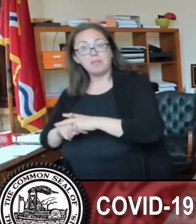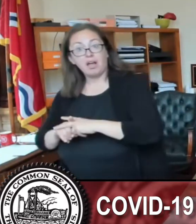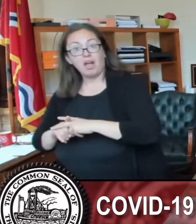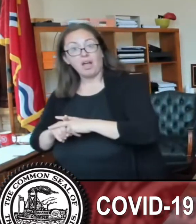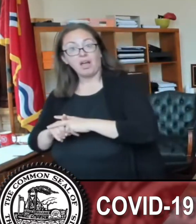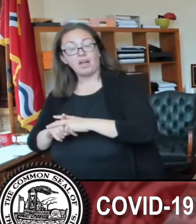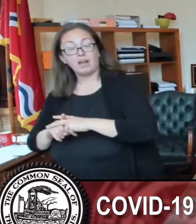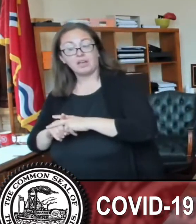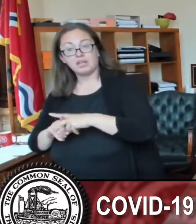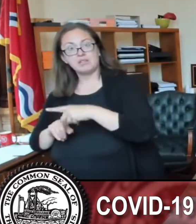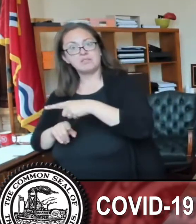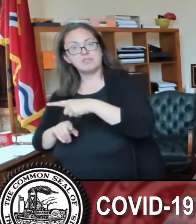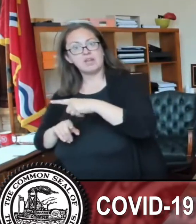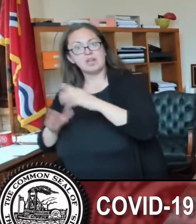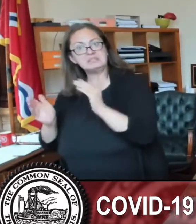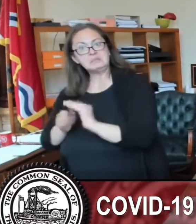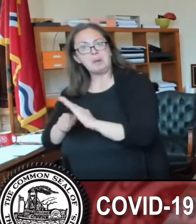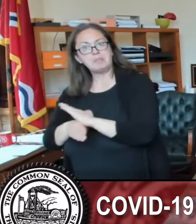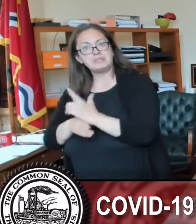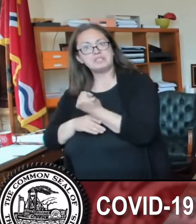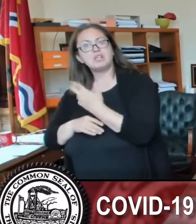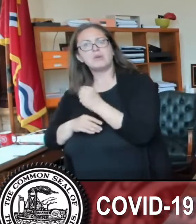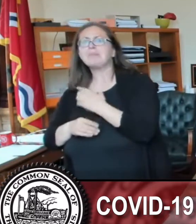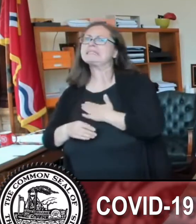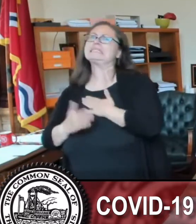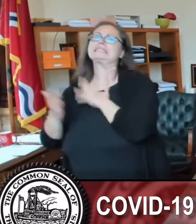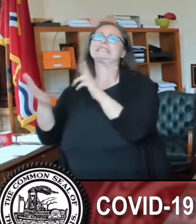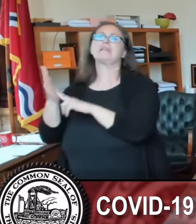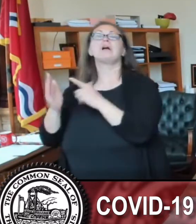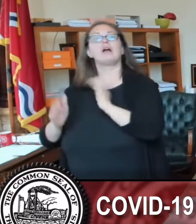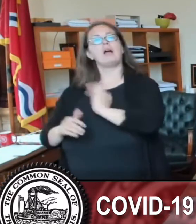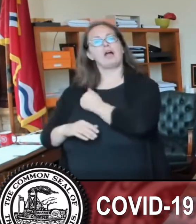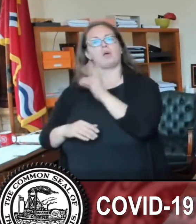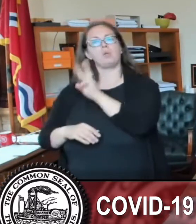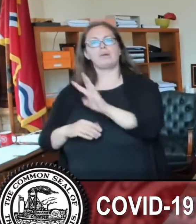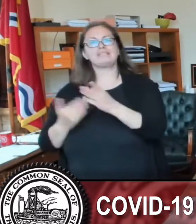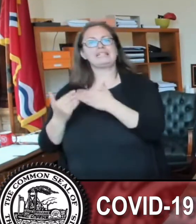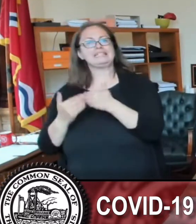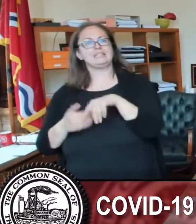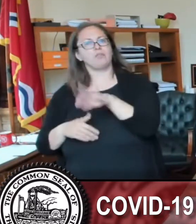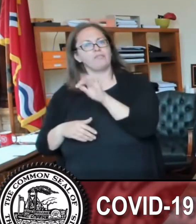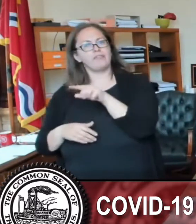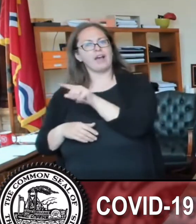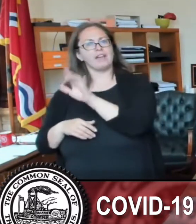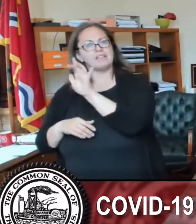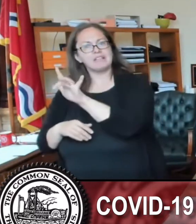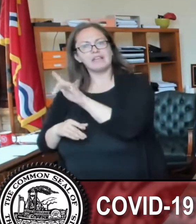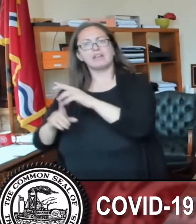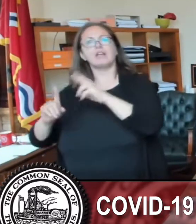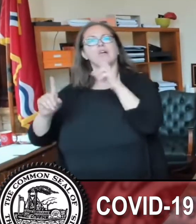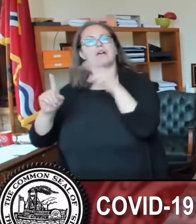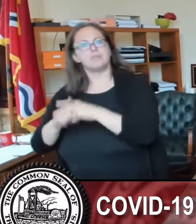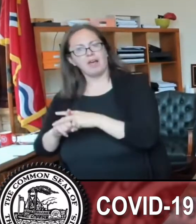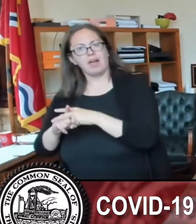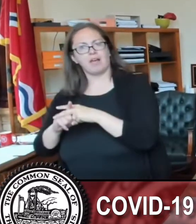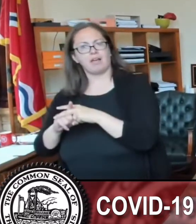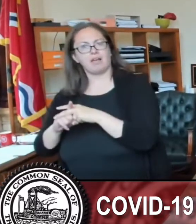these small business grants, please do. Just go on our website, very easy to find, click on it, put in your